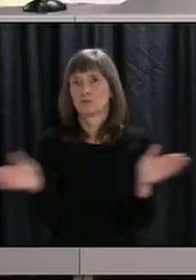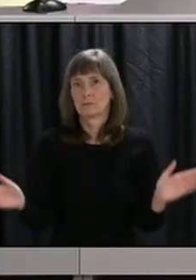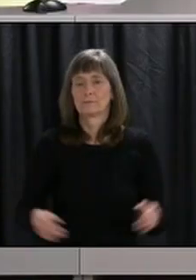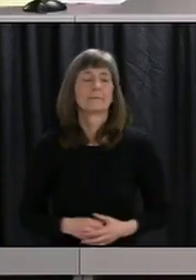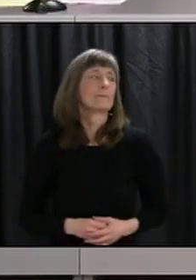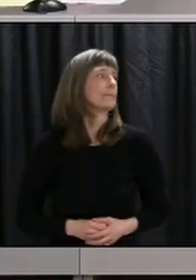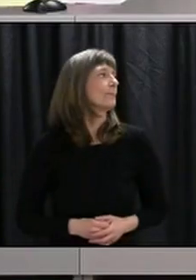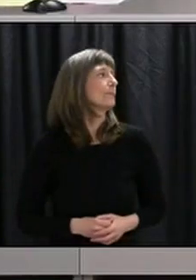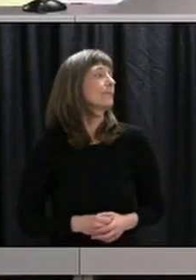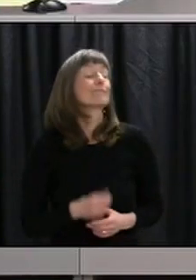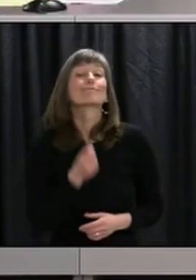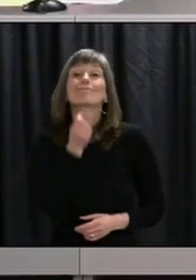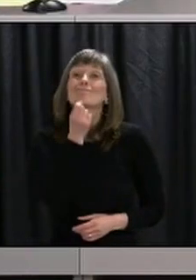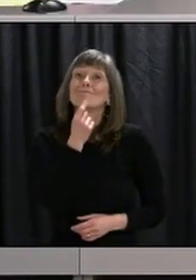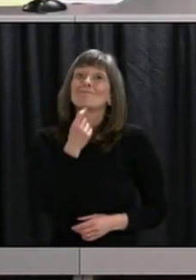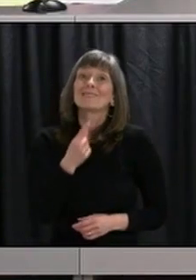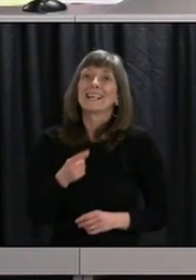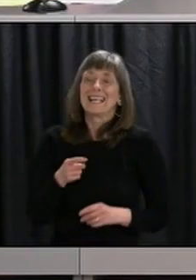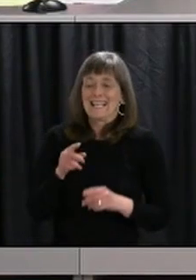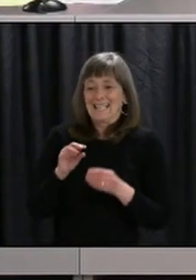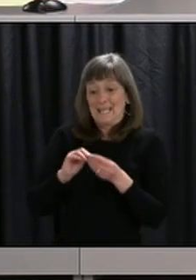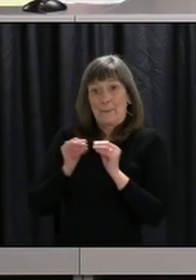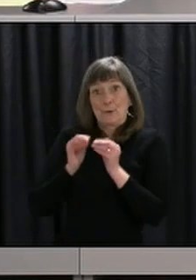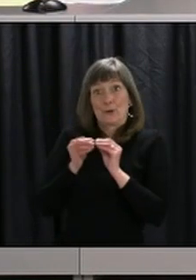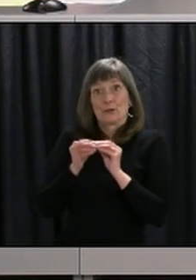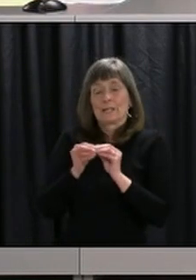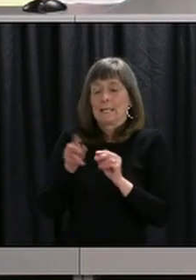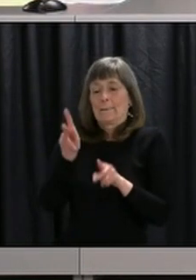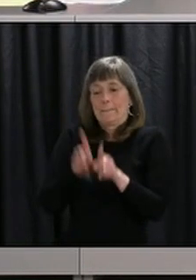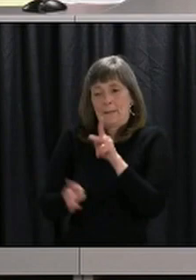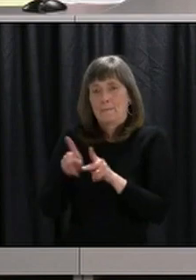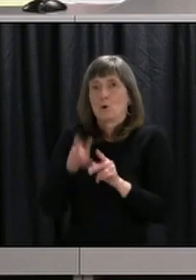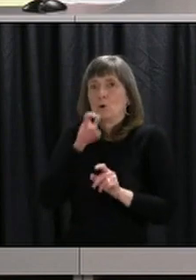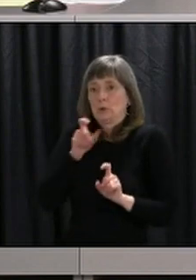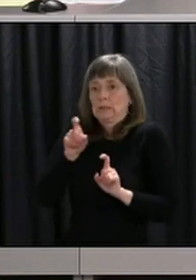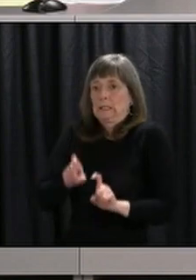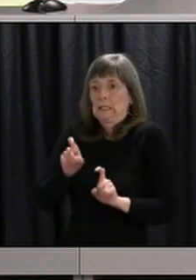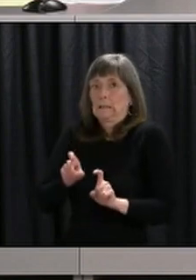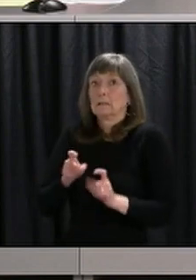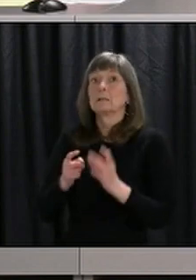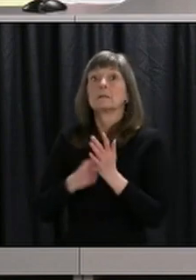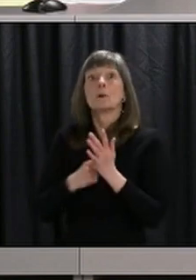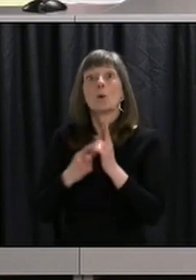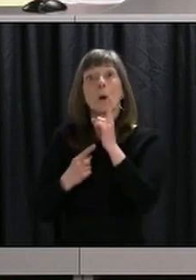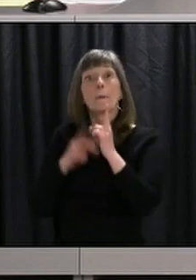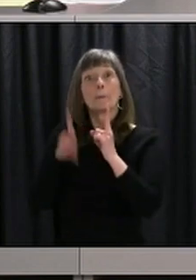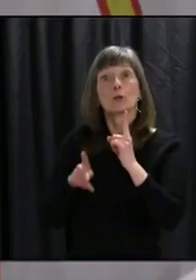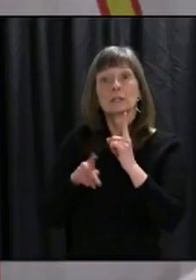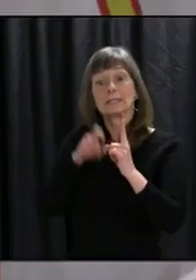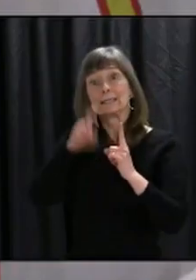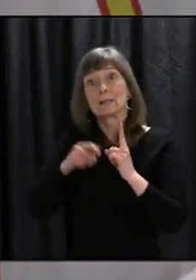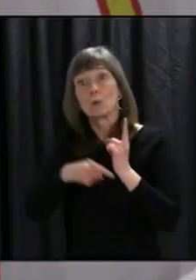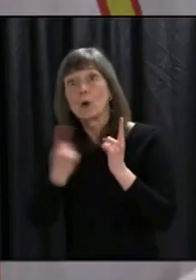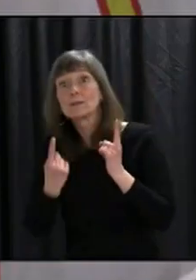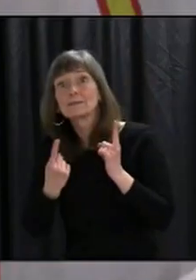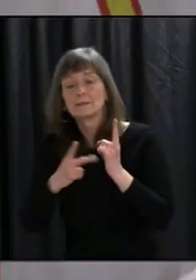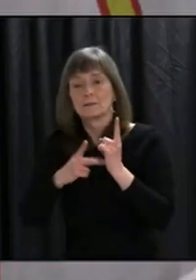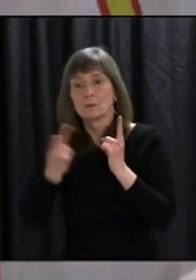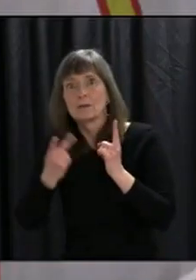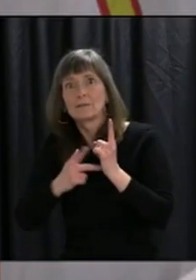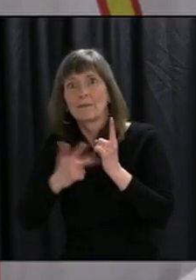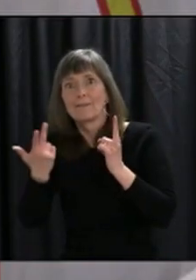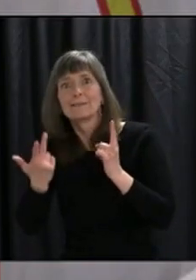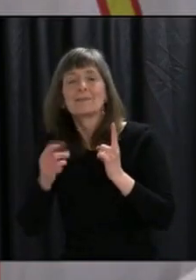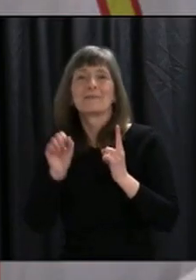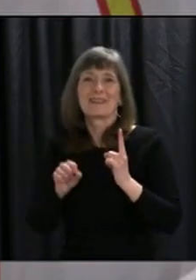to mention that these are people tested, and some of those people could be tested multiple times, so that even though this is not the